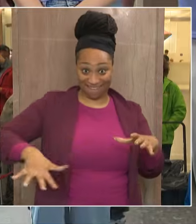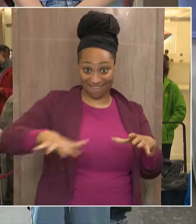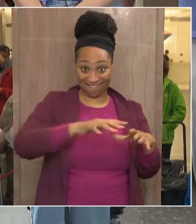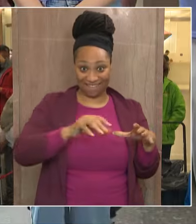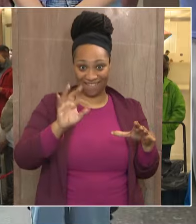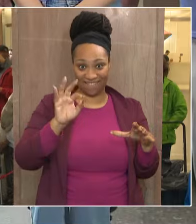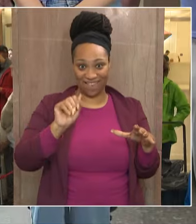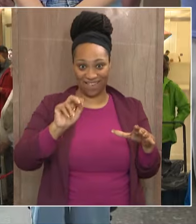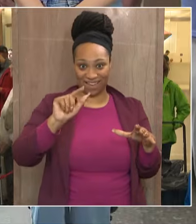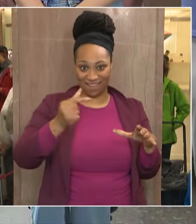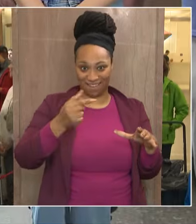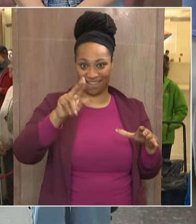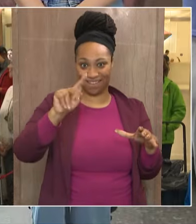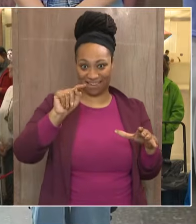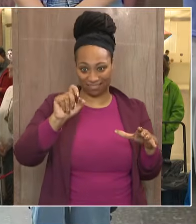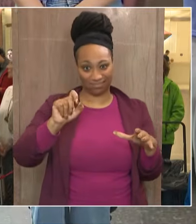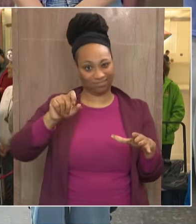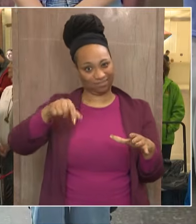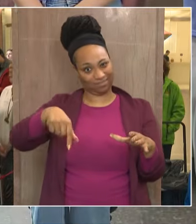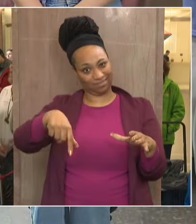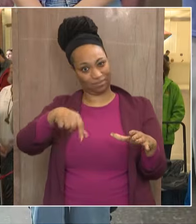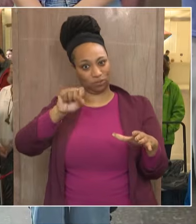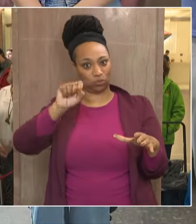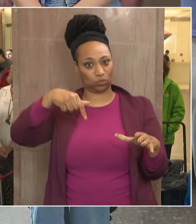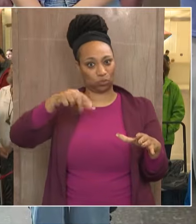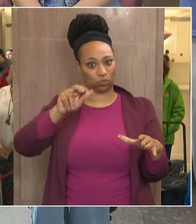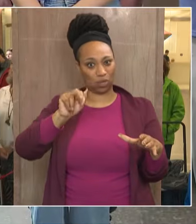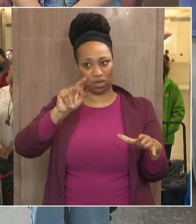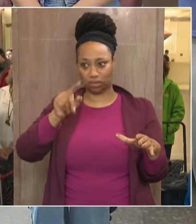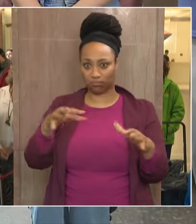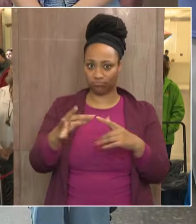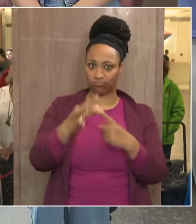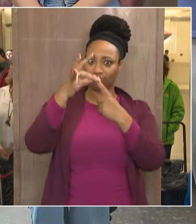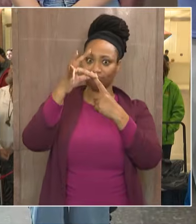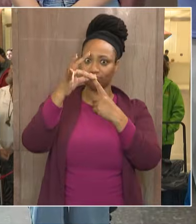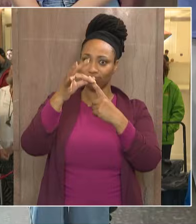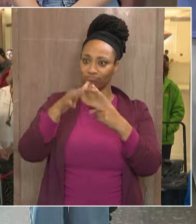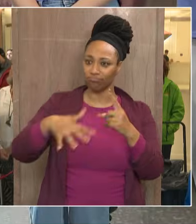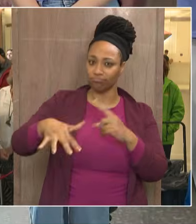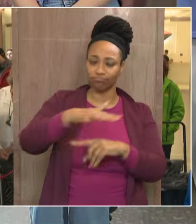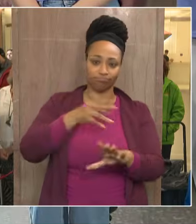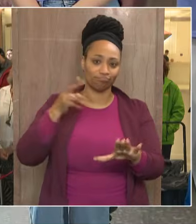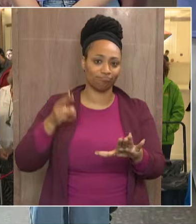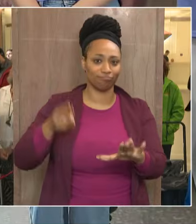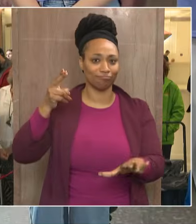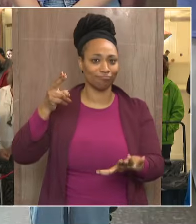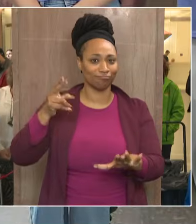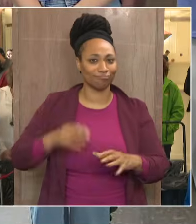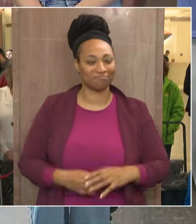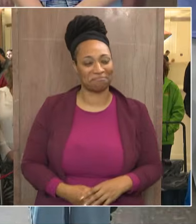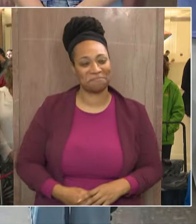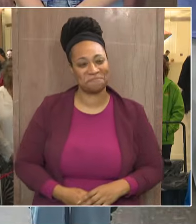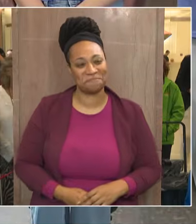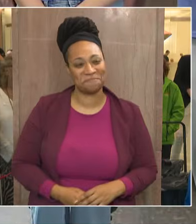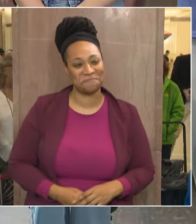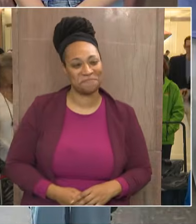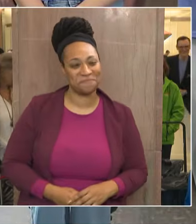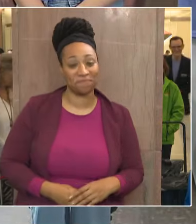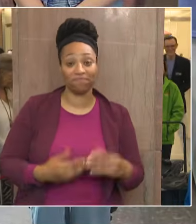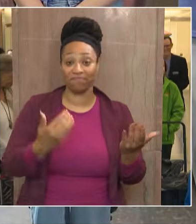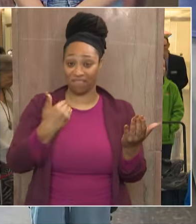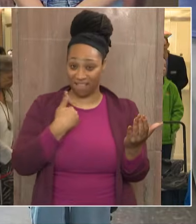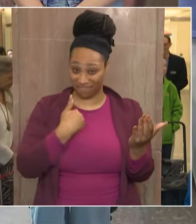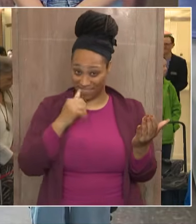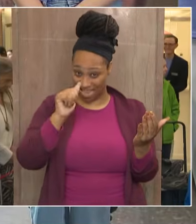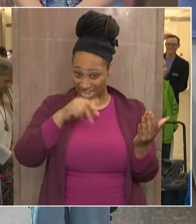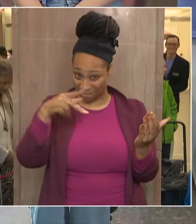you can learn a little bit more about the artworks and the artists behind Art Ave by checking out the Story Guide app, which is